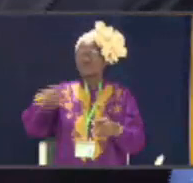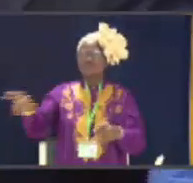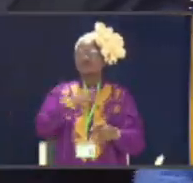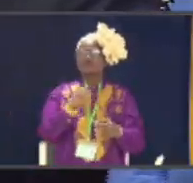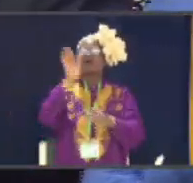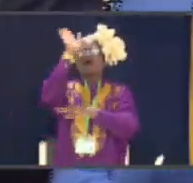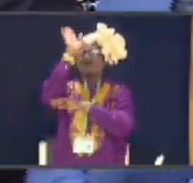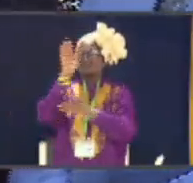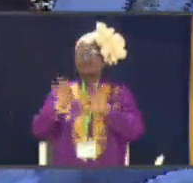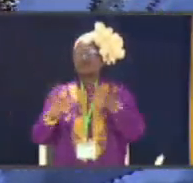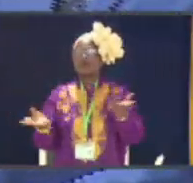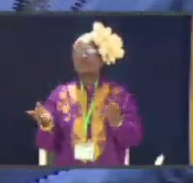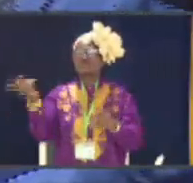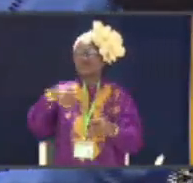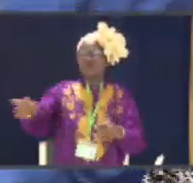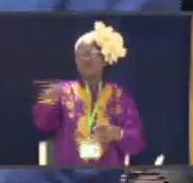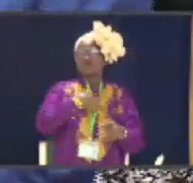Lọ́sàn gangan ọ̀nà àlà fún yín.